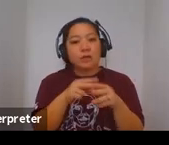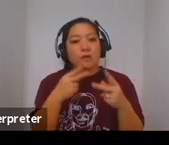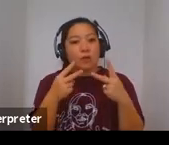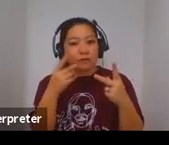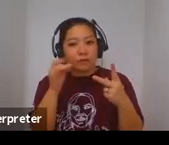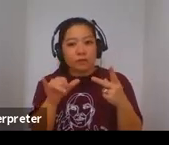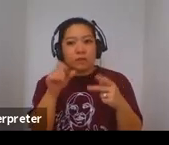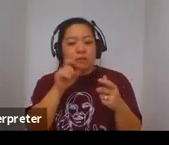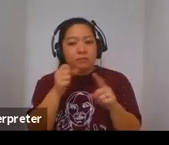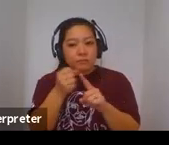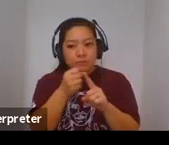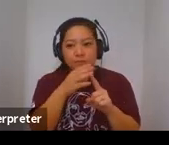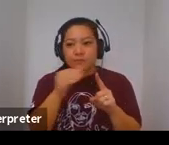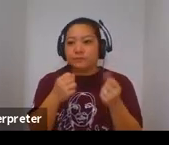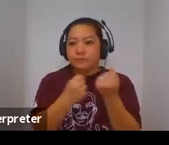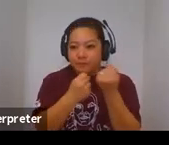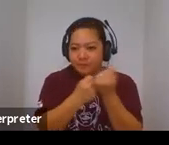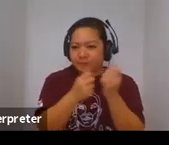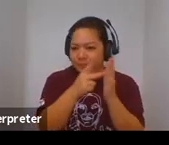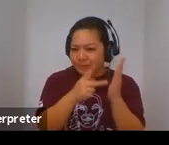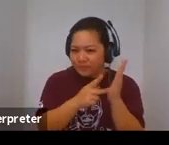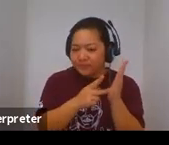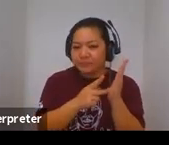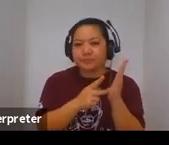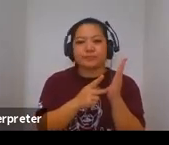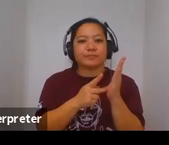around sexual assault policy and advocacy.